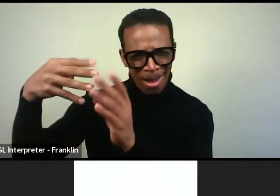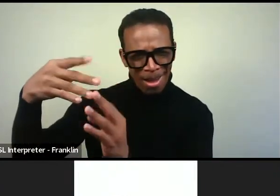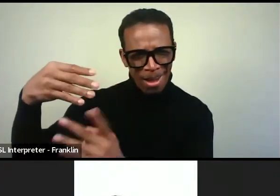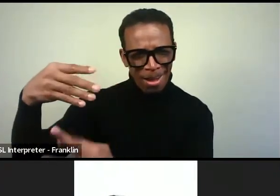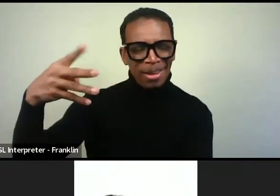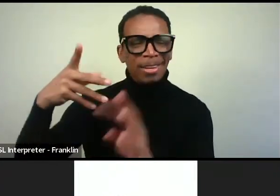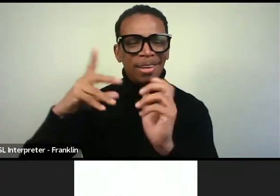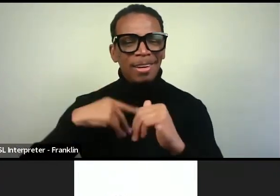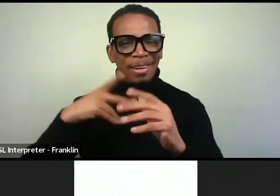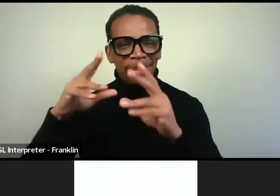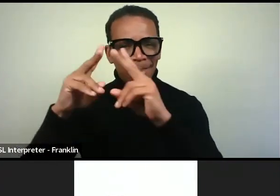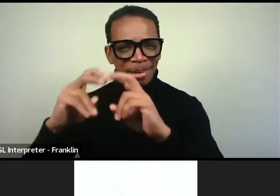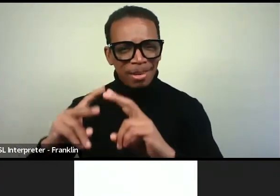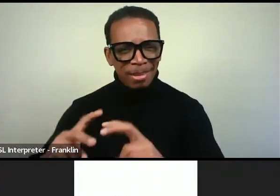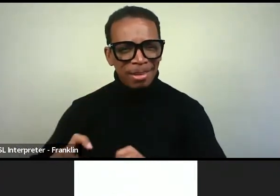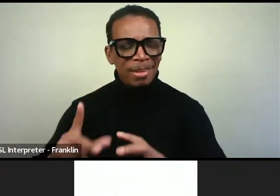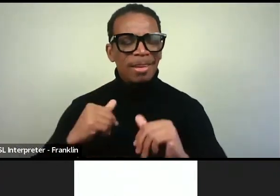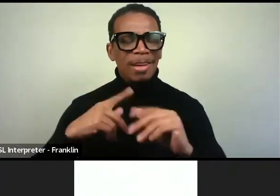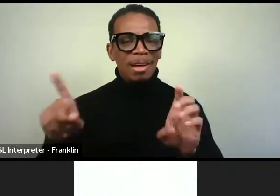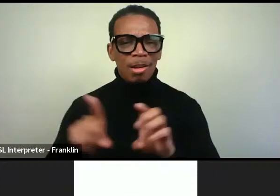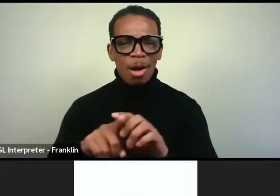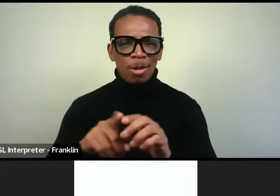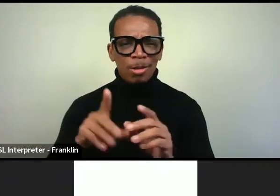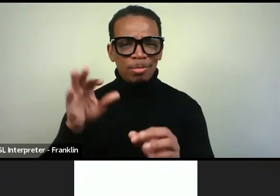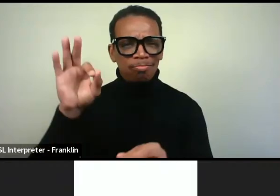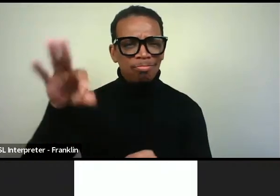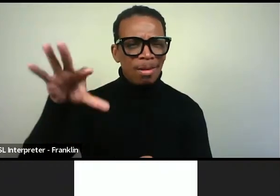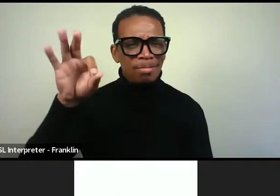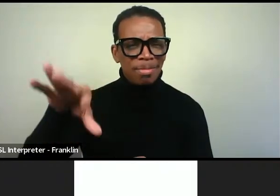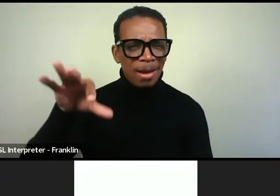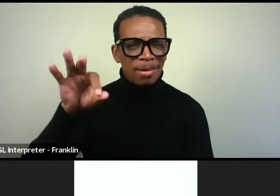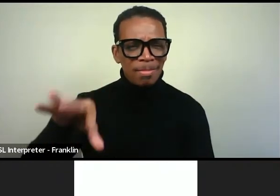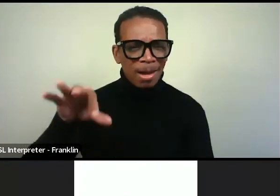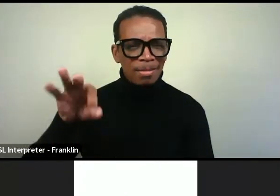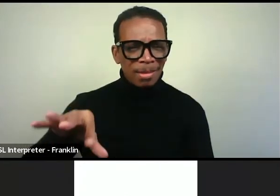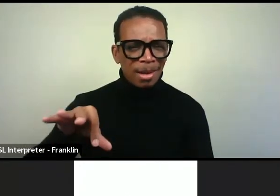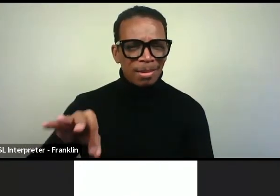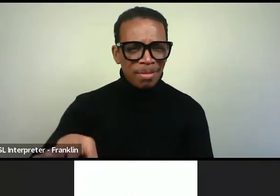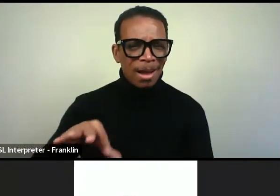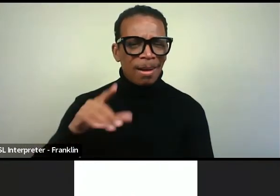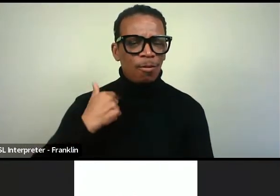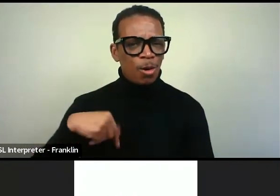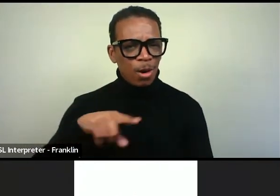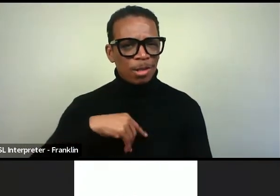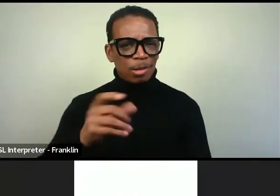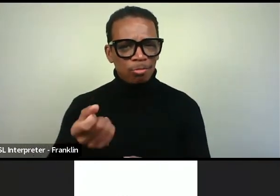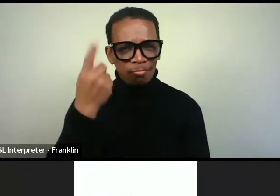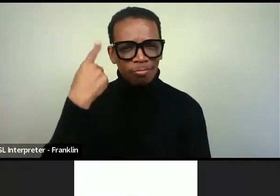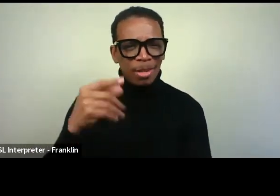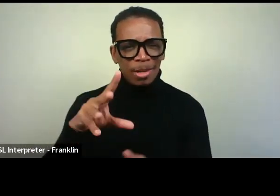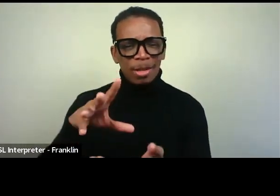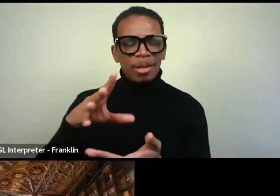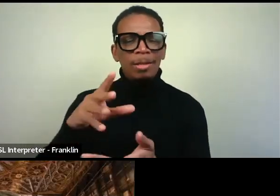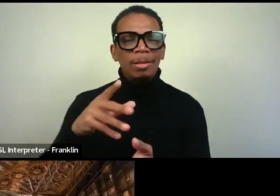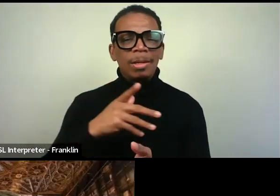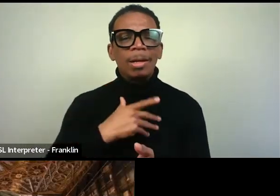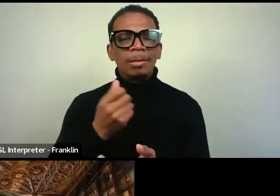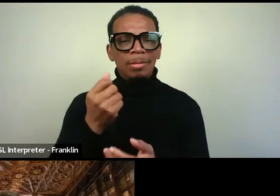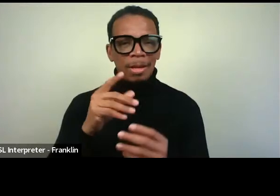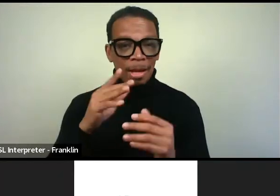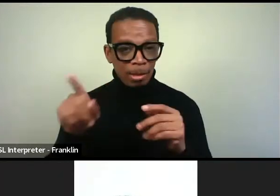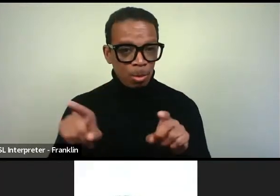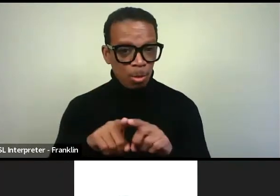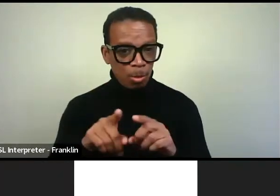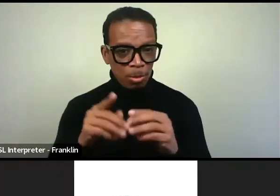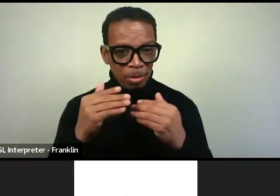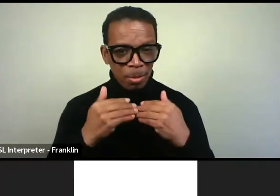and the just nuggets of just things for us to walk away with as we move forward in our